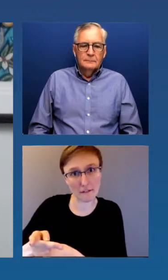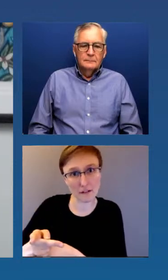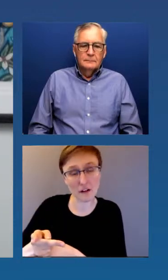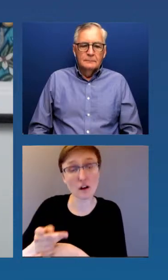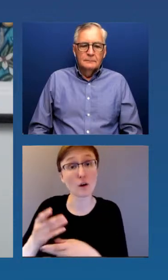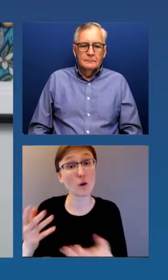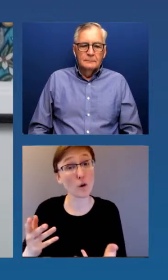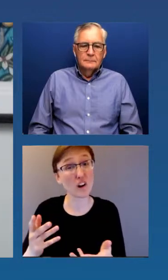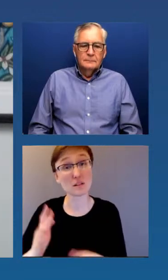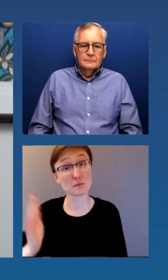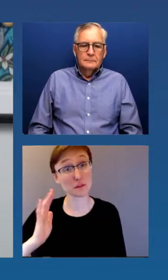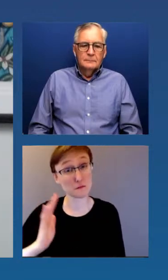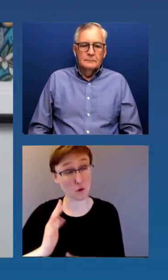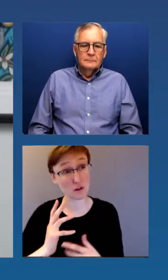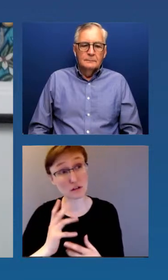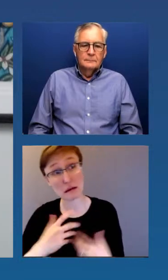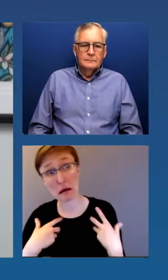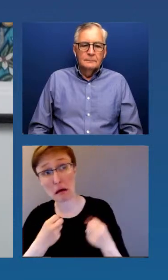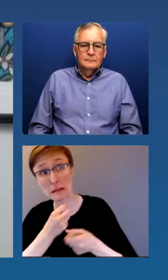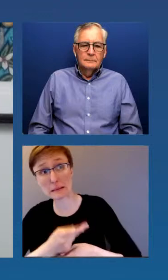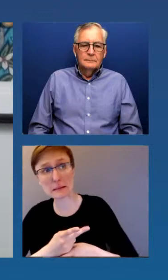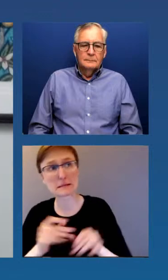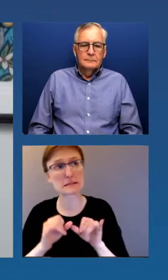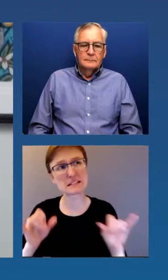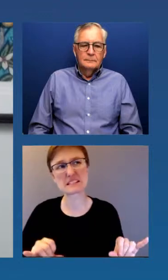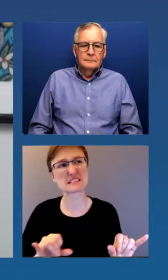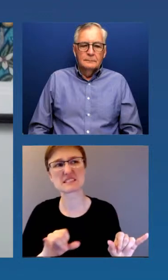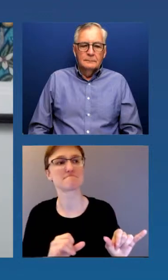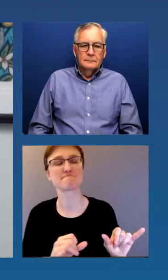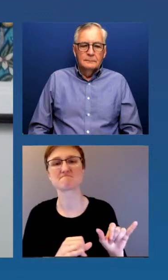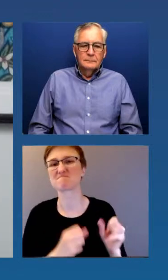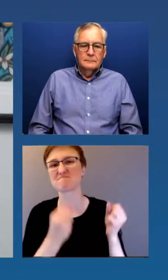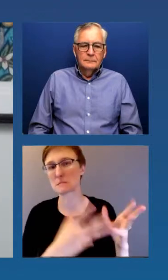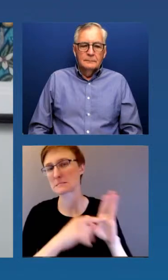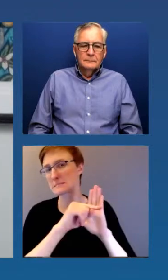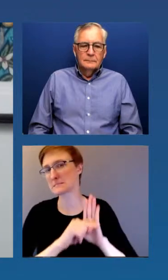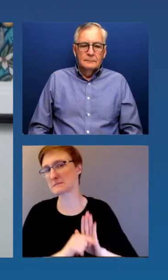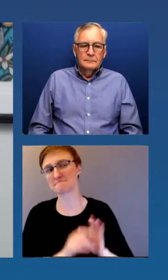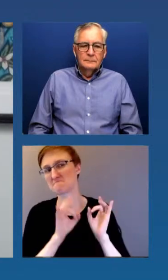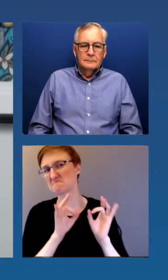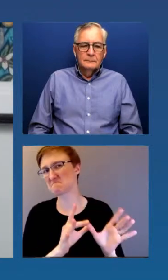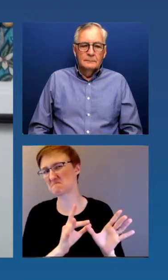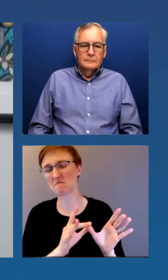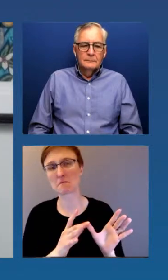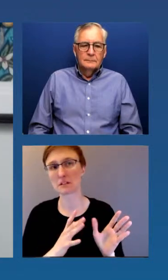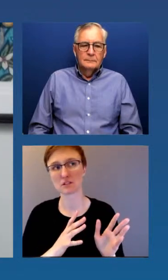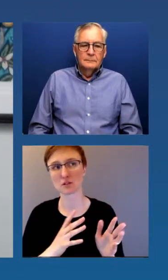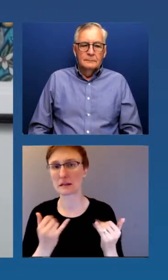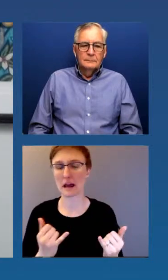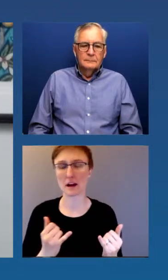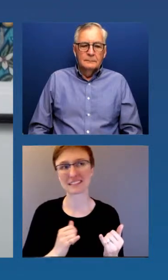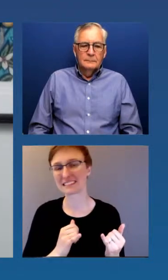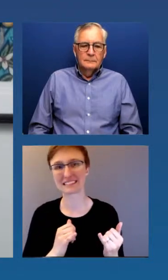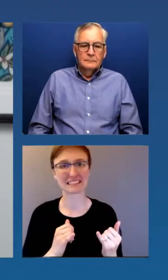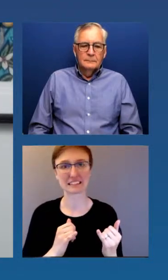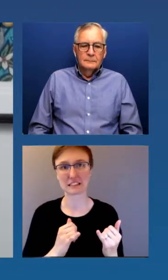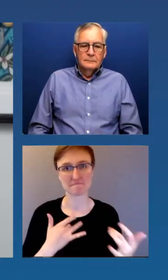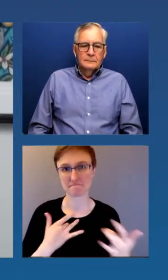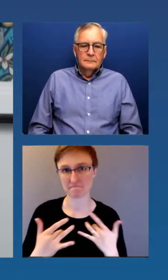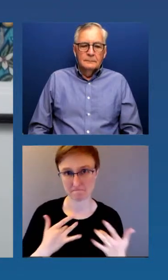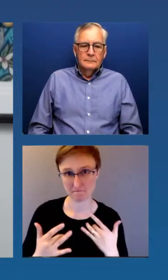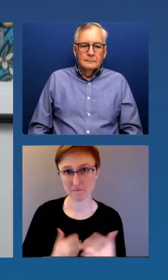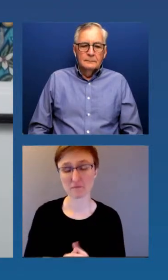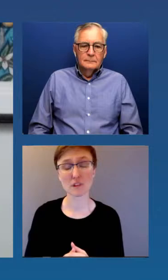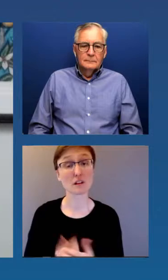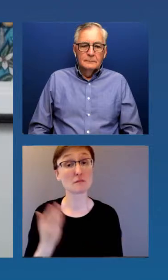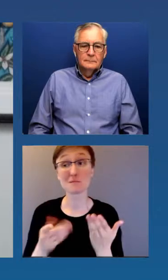previous negative experiences and systemic racism. Some may not have a primary healthcare provider with whom they could discuss